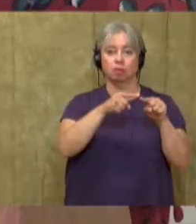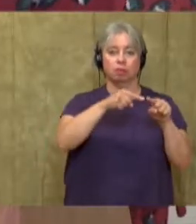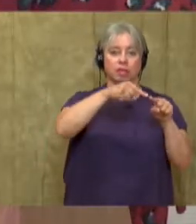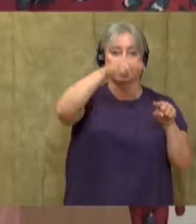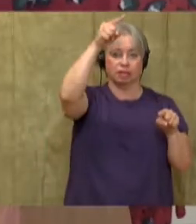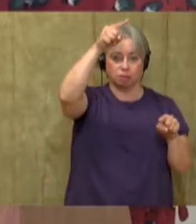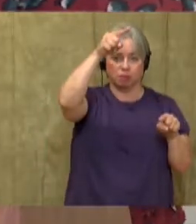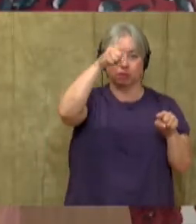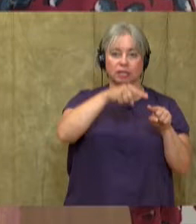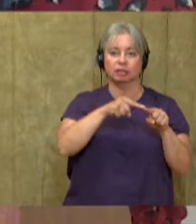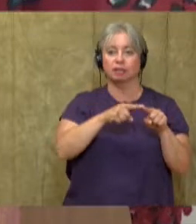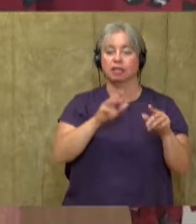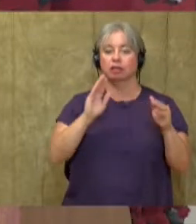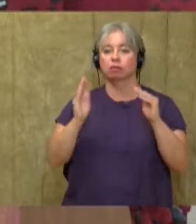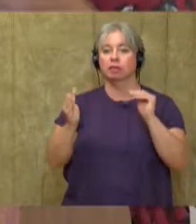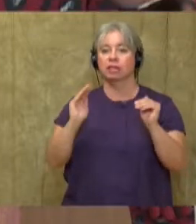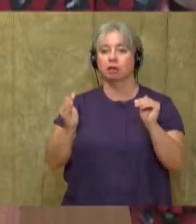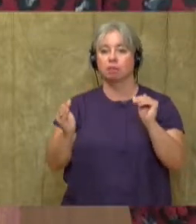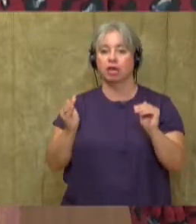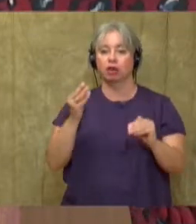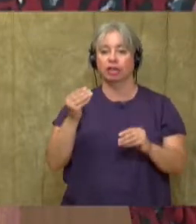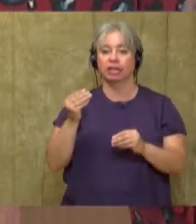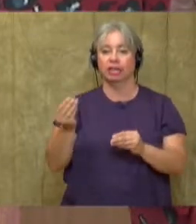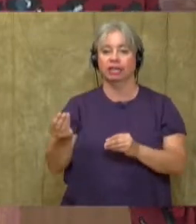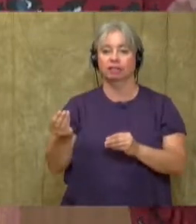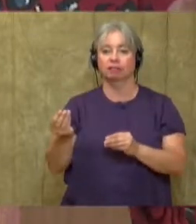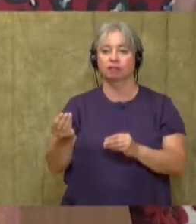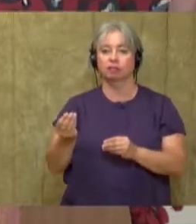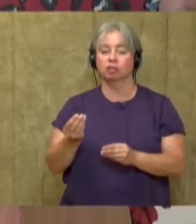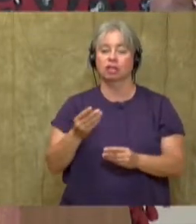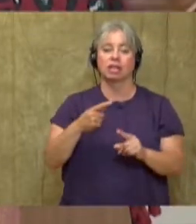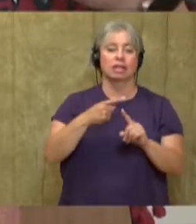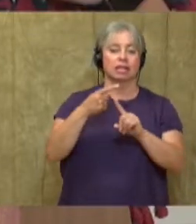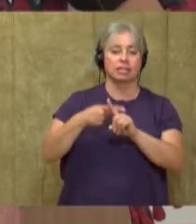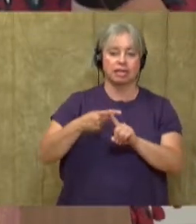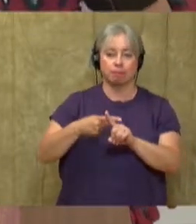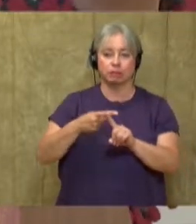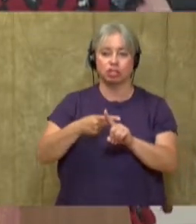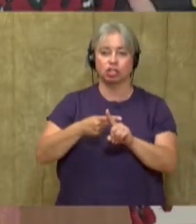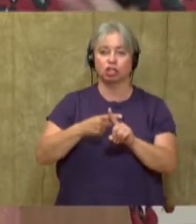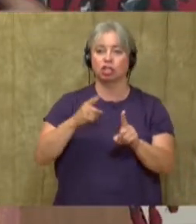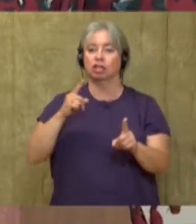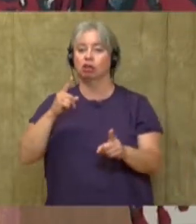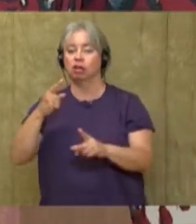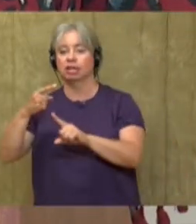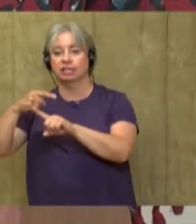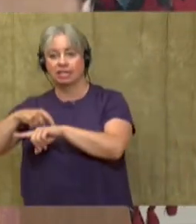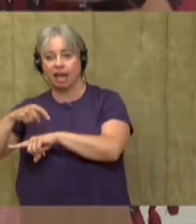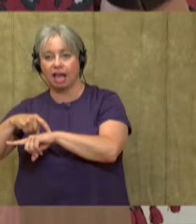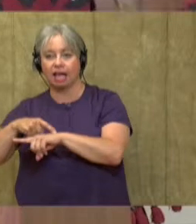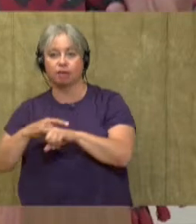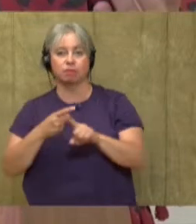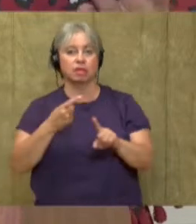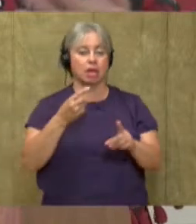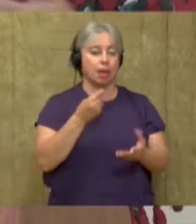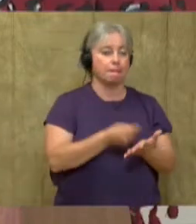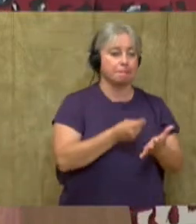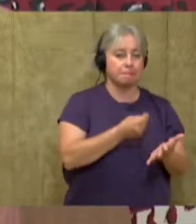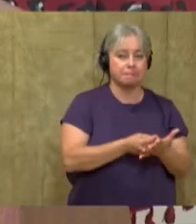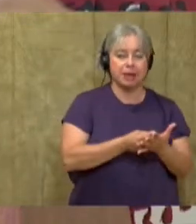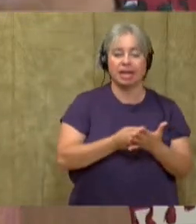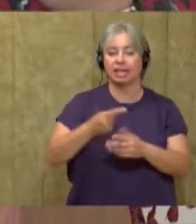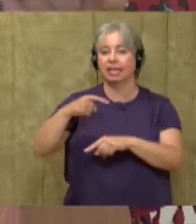would be comparing two things here. We could be comparing temperature and time. We could be comparing money